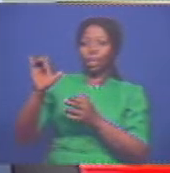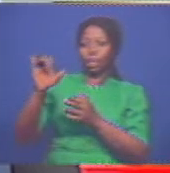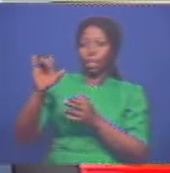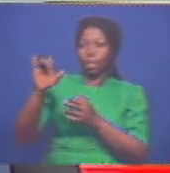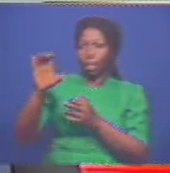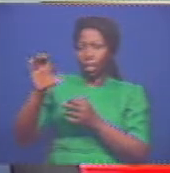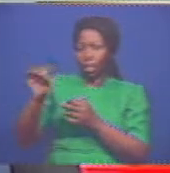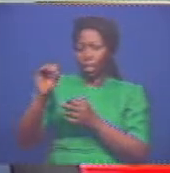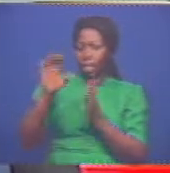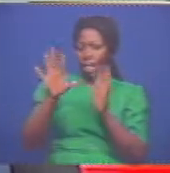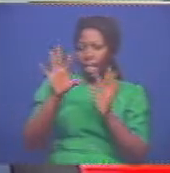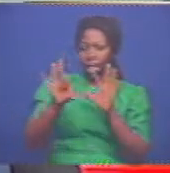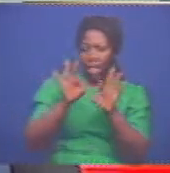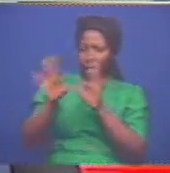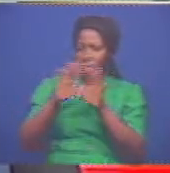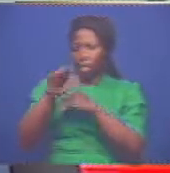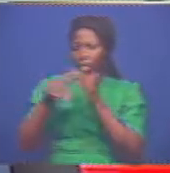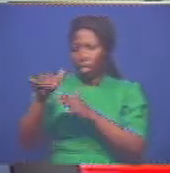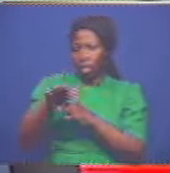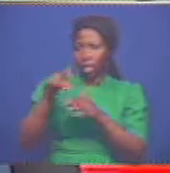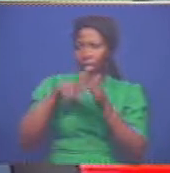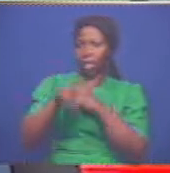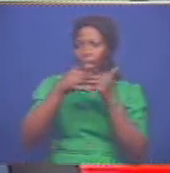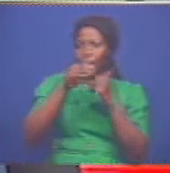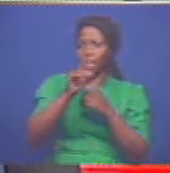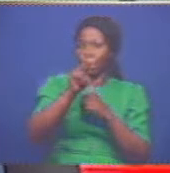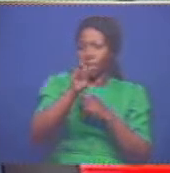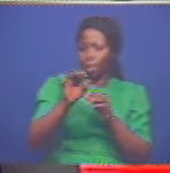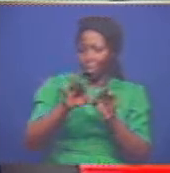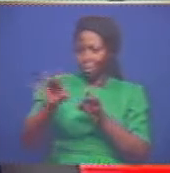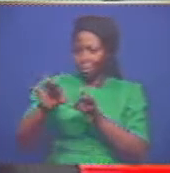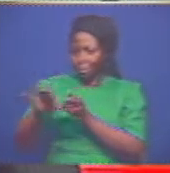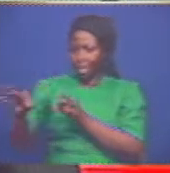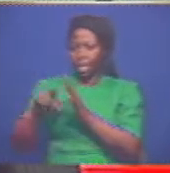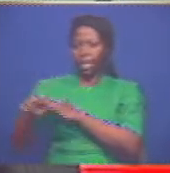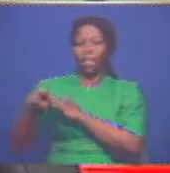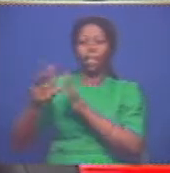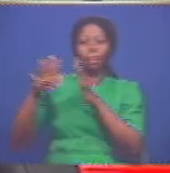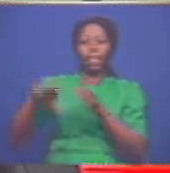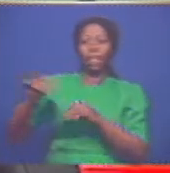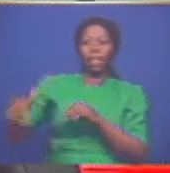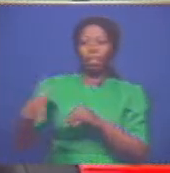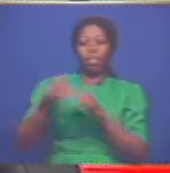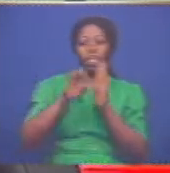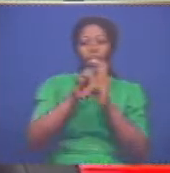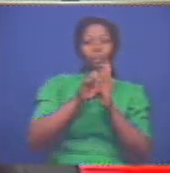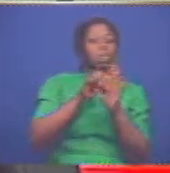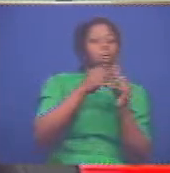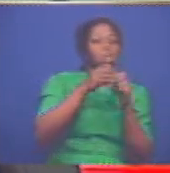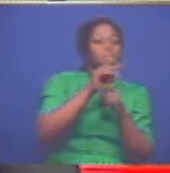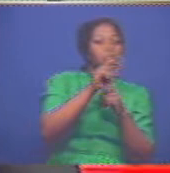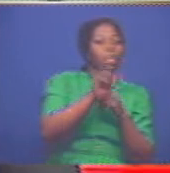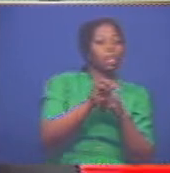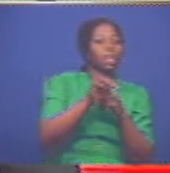within 80-kilometer radius of the main cities. Mm-hmm. Like we check 80-kilometer radius from now, that